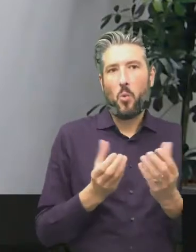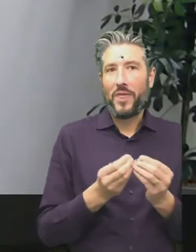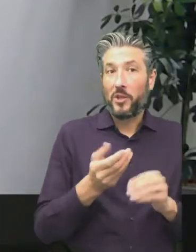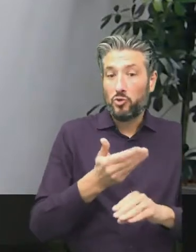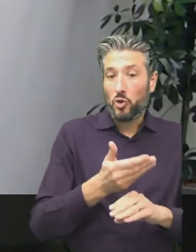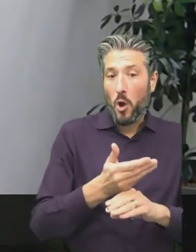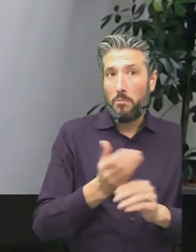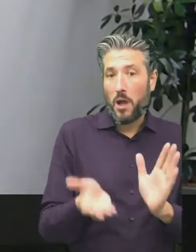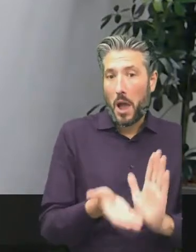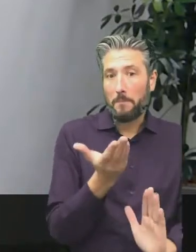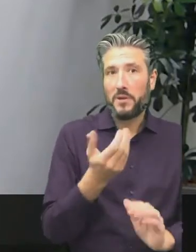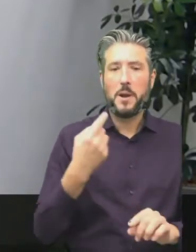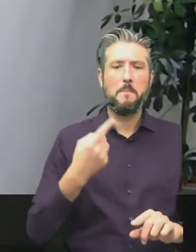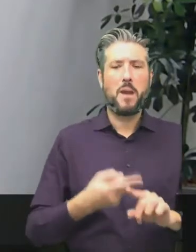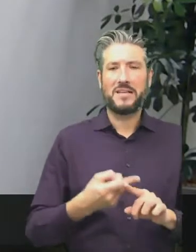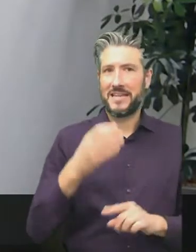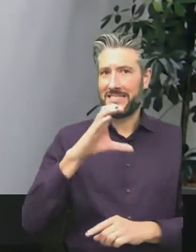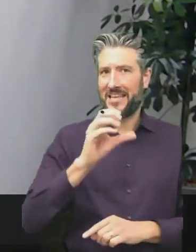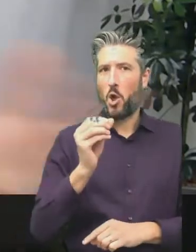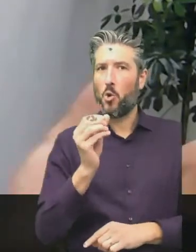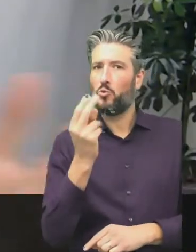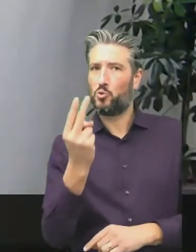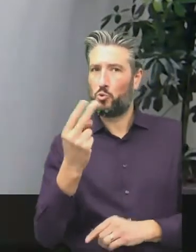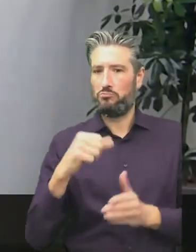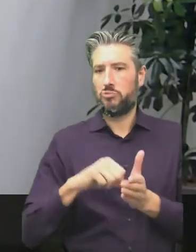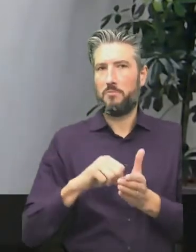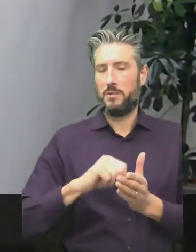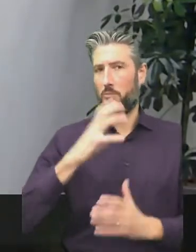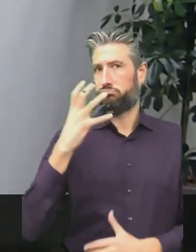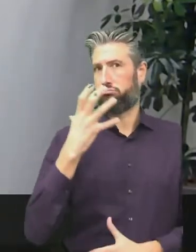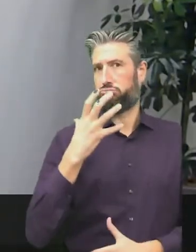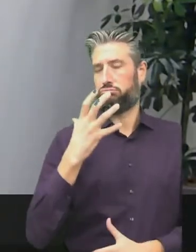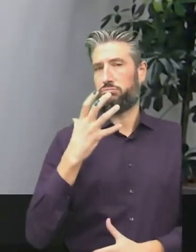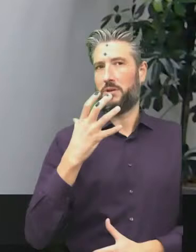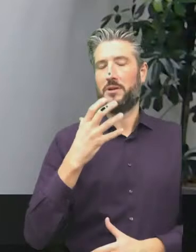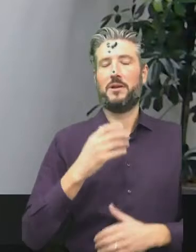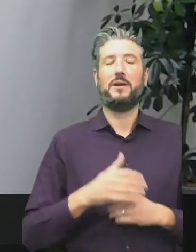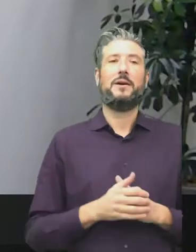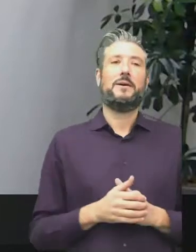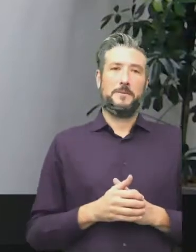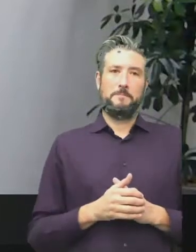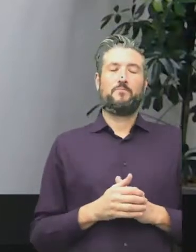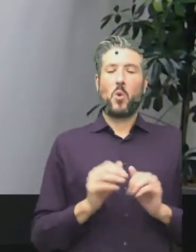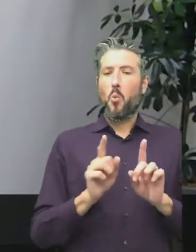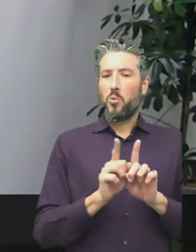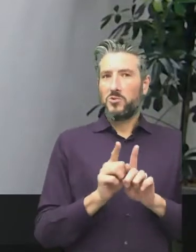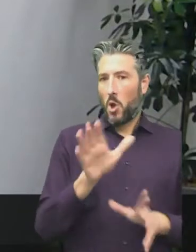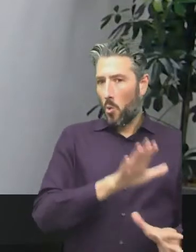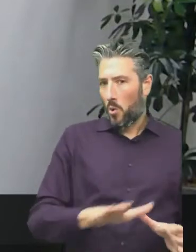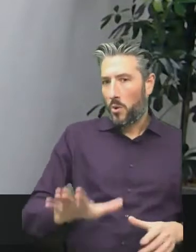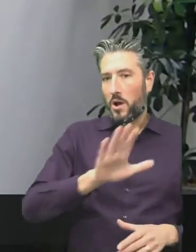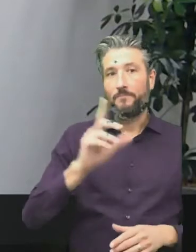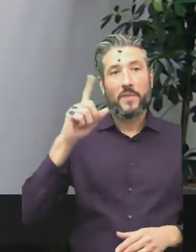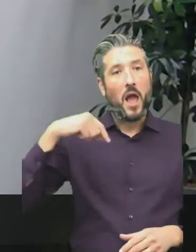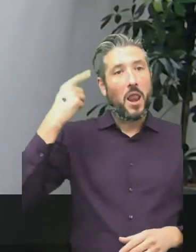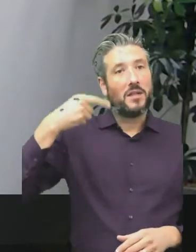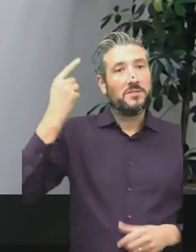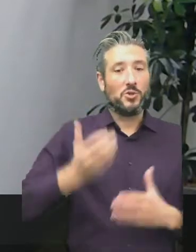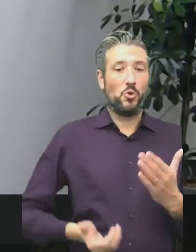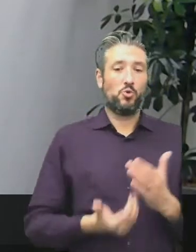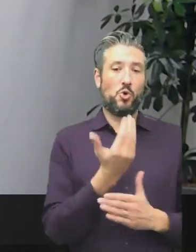by 2030. London is ahead of the country in relation to saying all our new homes should be zero carbon, but all